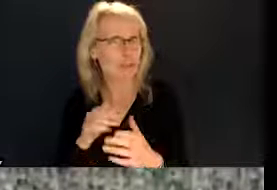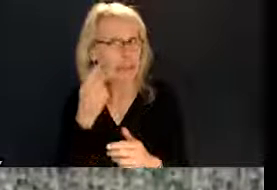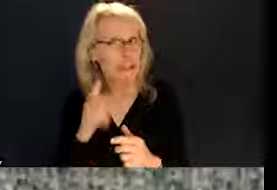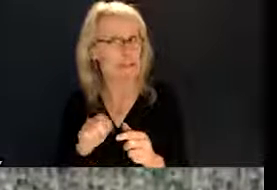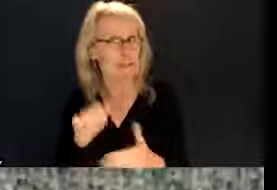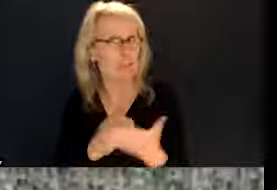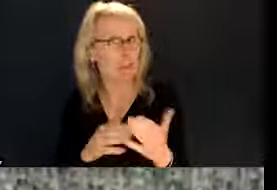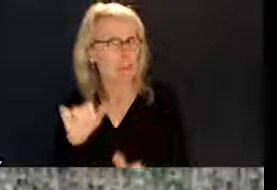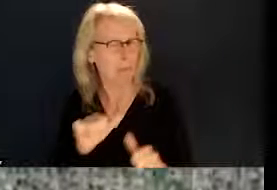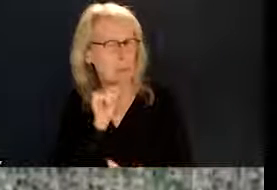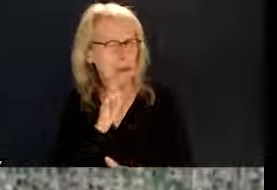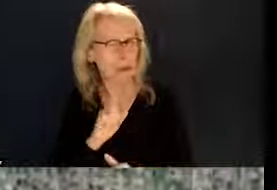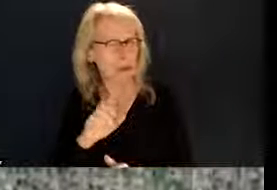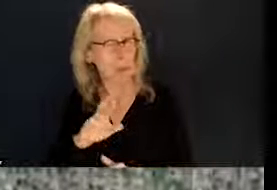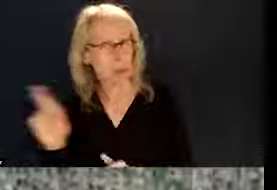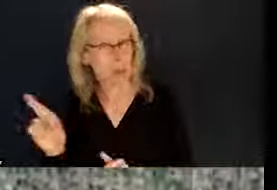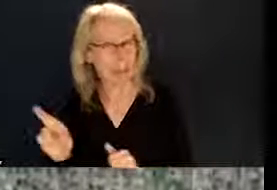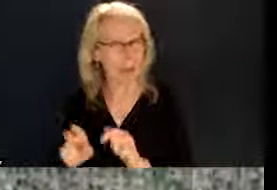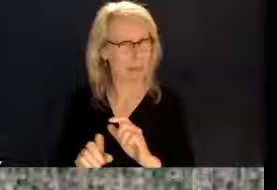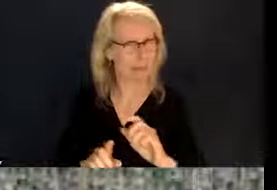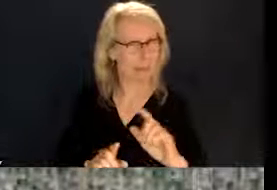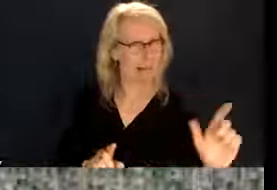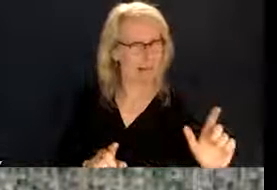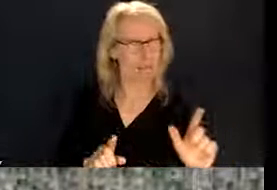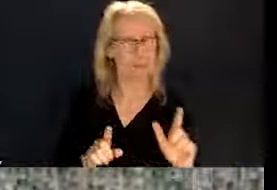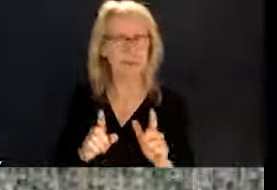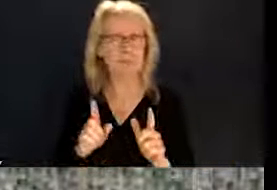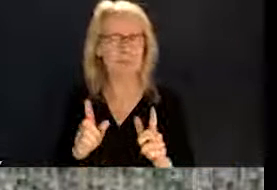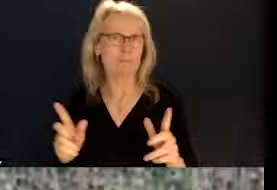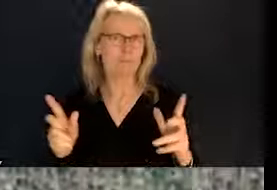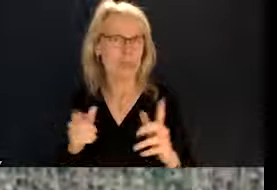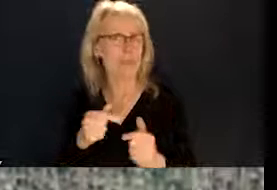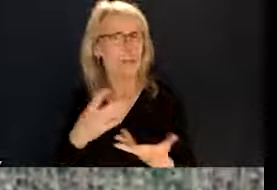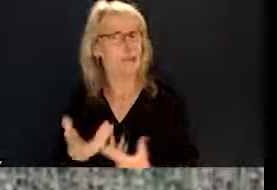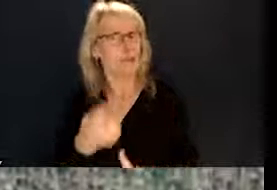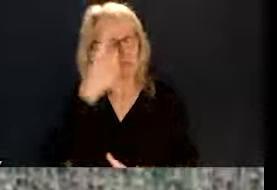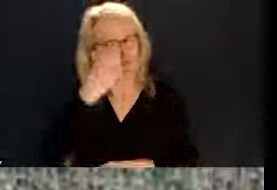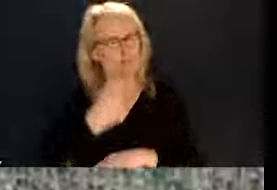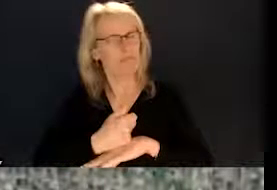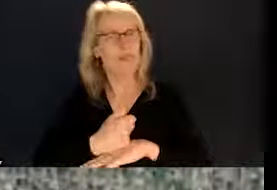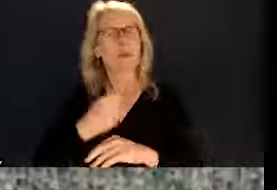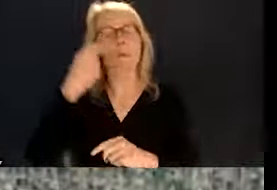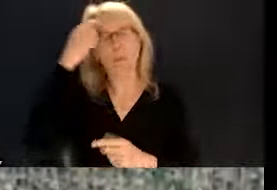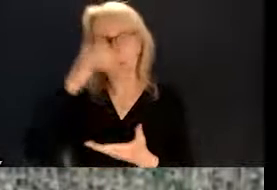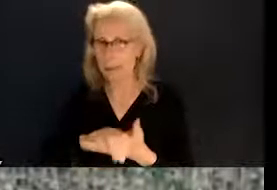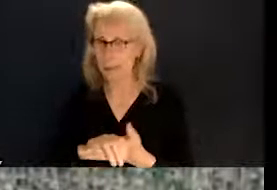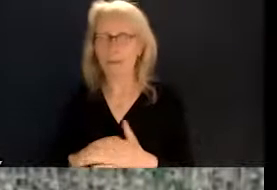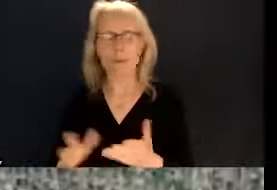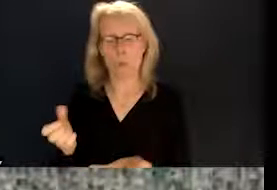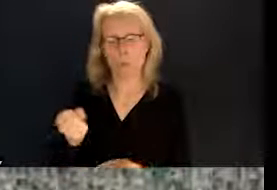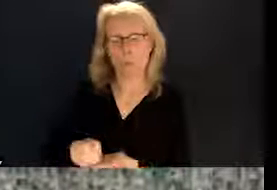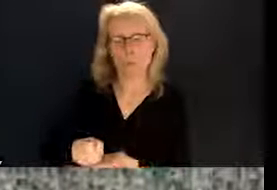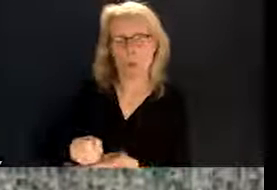This inherent implicit assumption that you have, that the amount of socioeconomic wealth